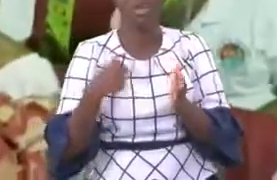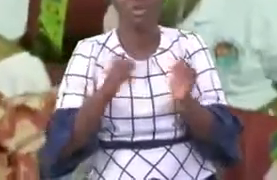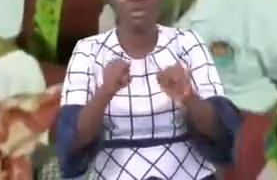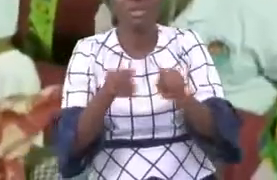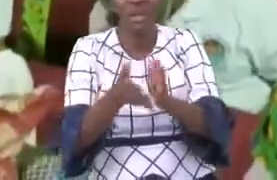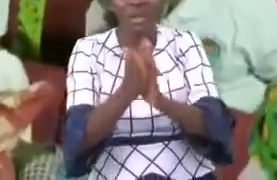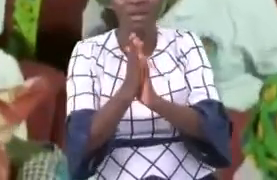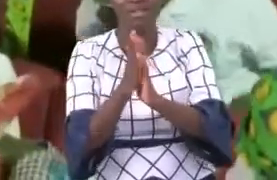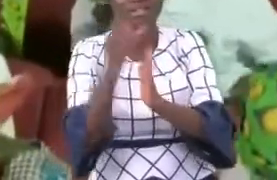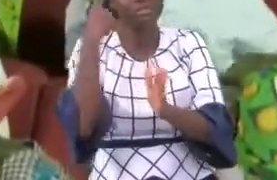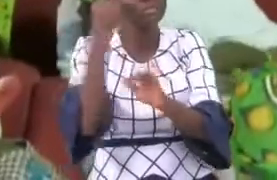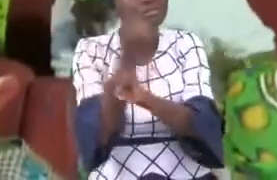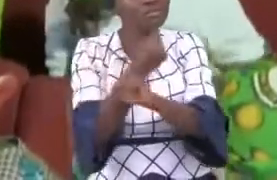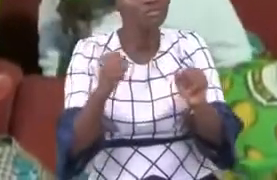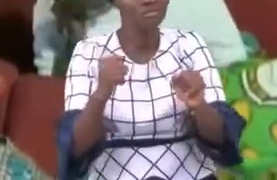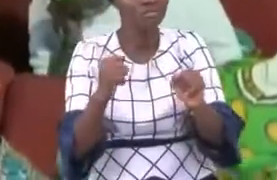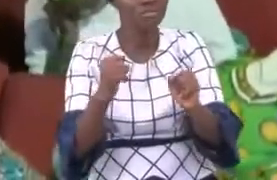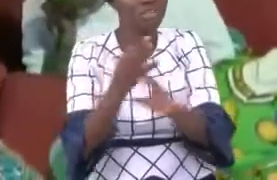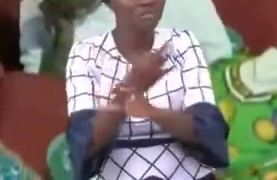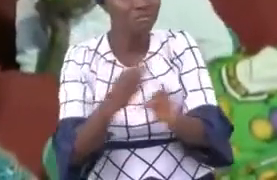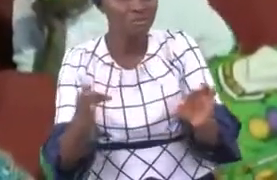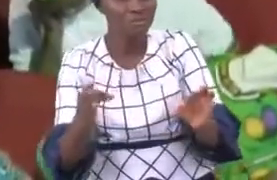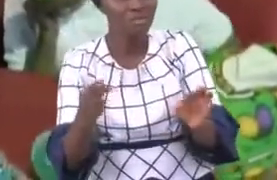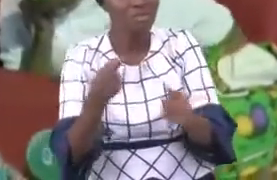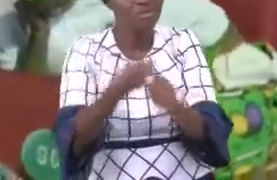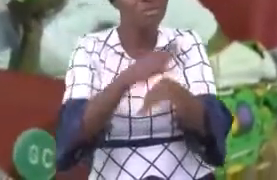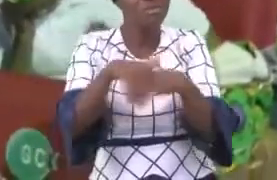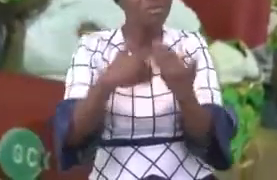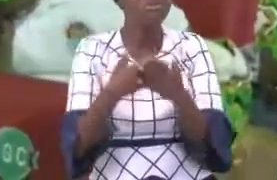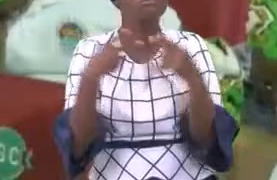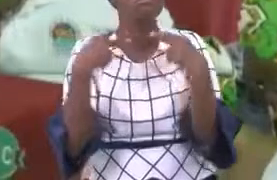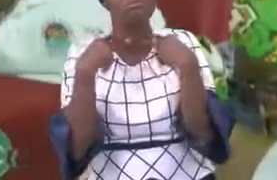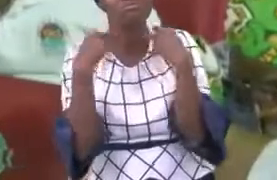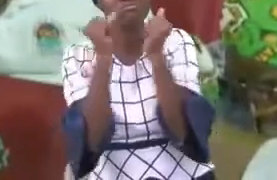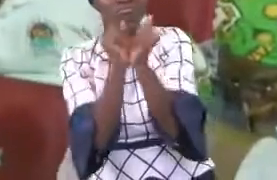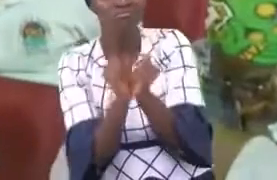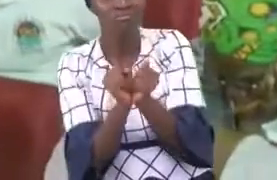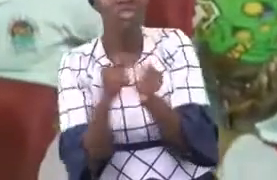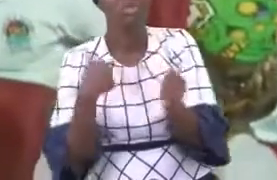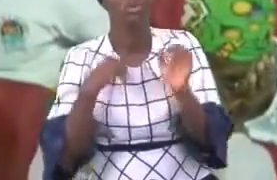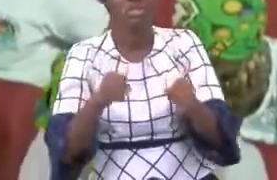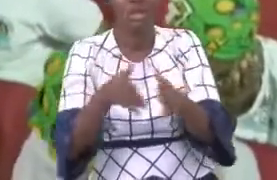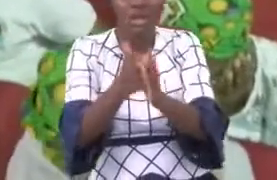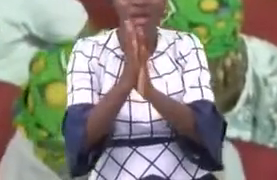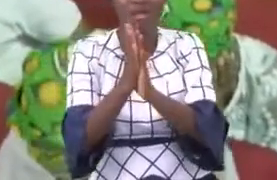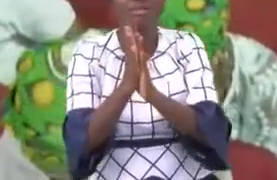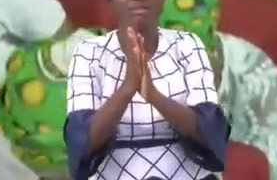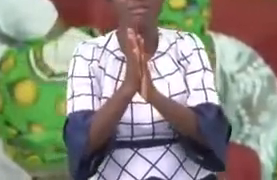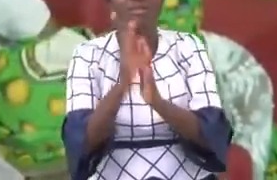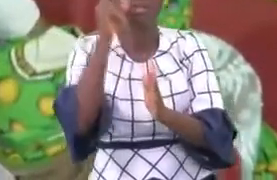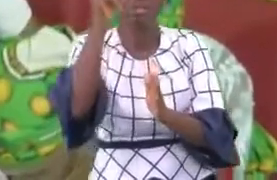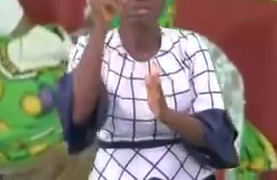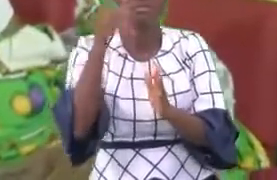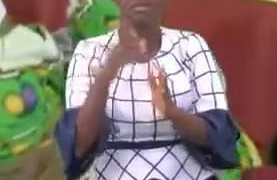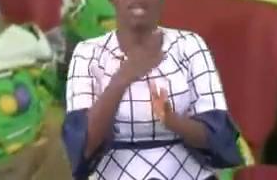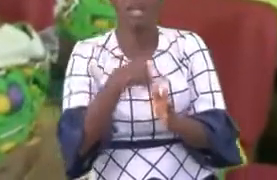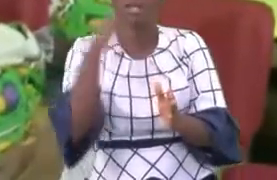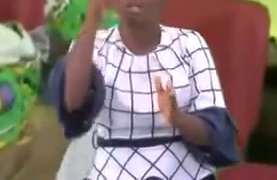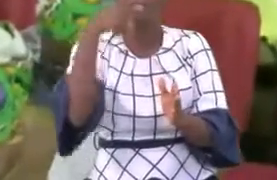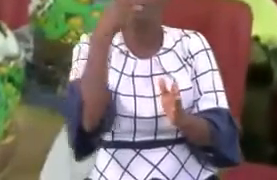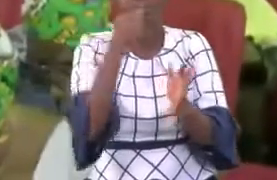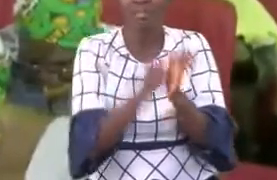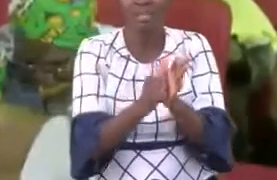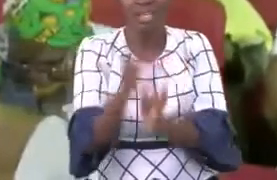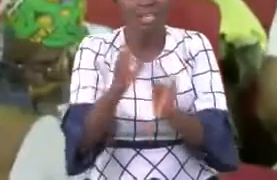and the cords of sin that tied us. And he says, if we ask him, he'll forgive, he'll set us